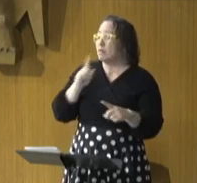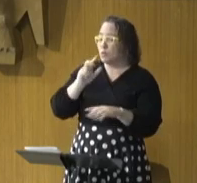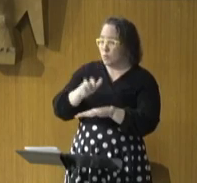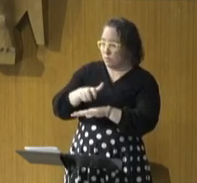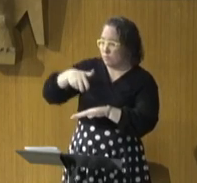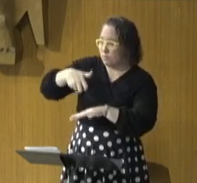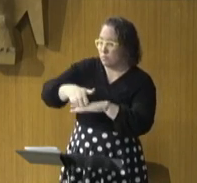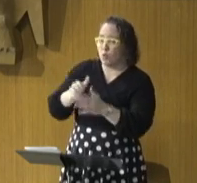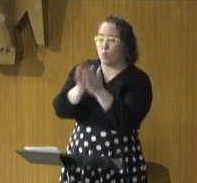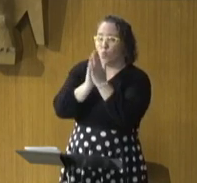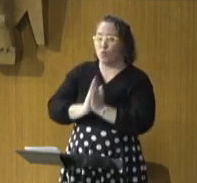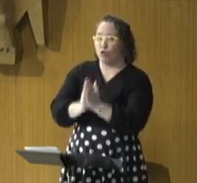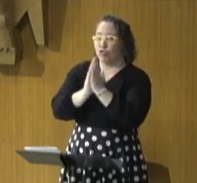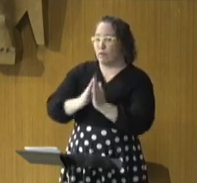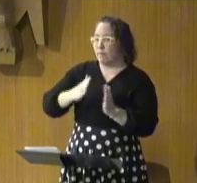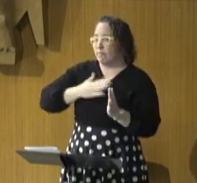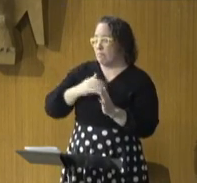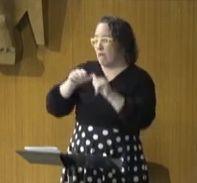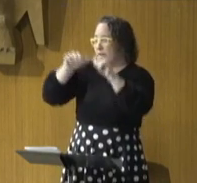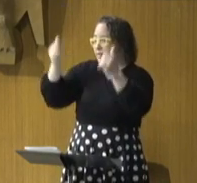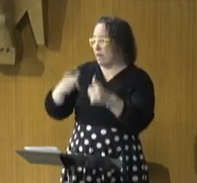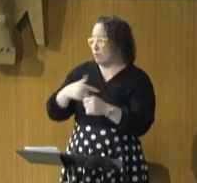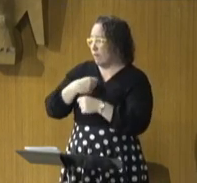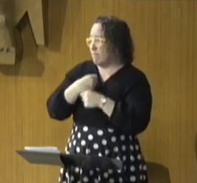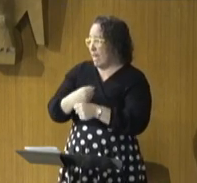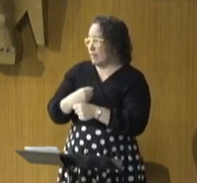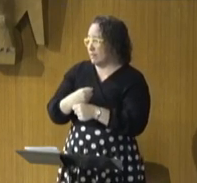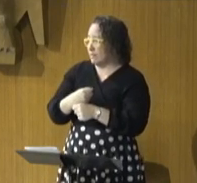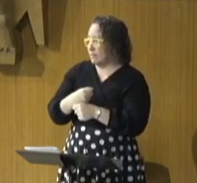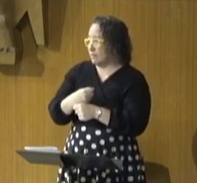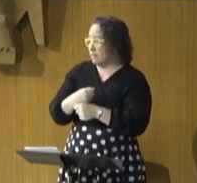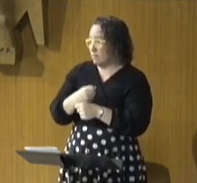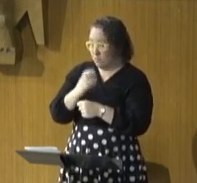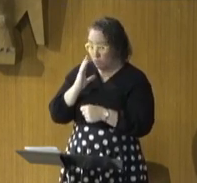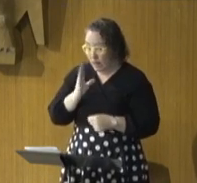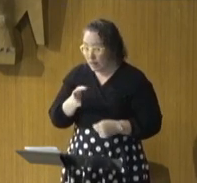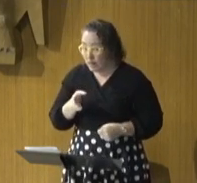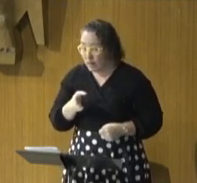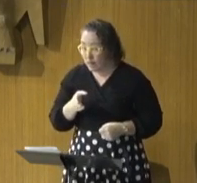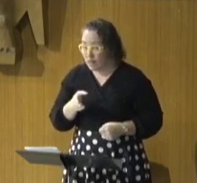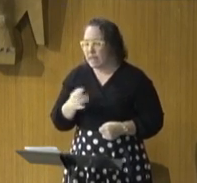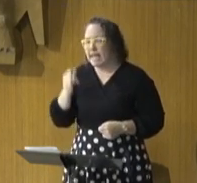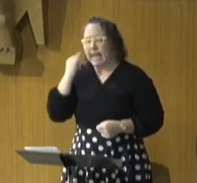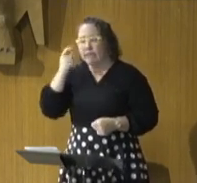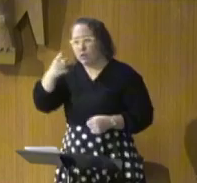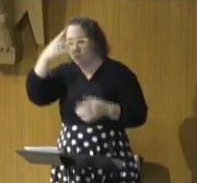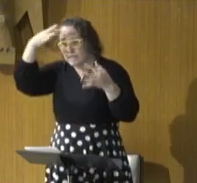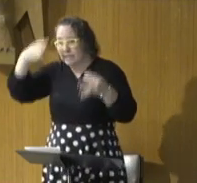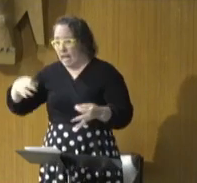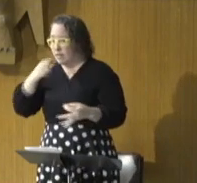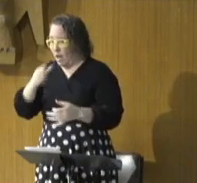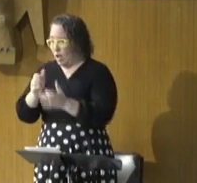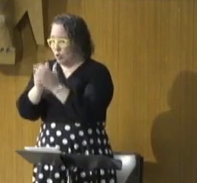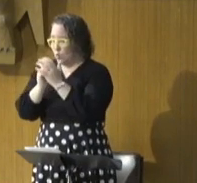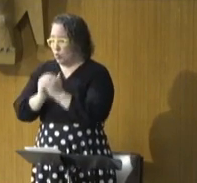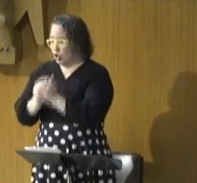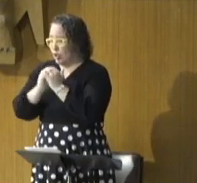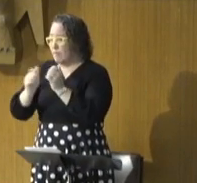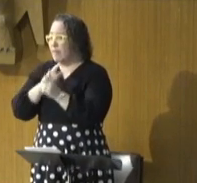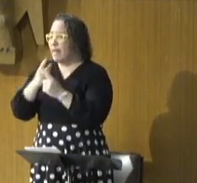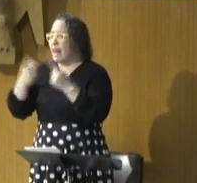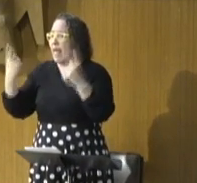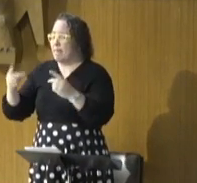down and worship the statue that I have made, well and good. But if you do not worship, you shall